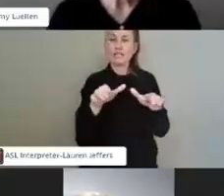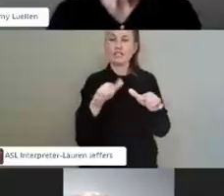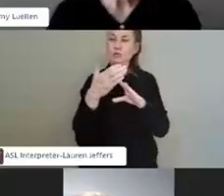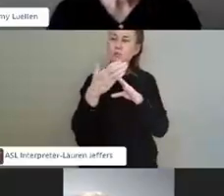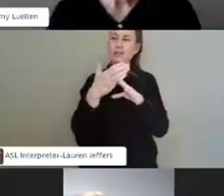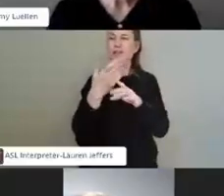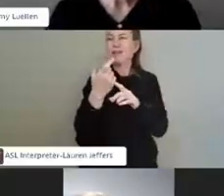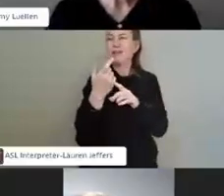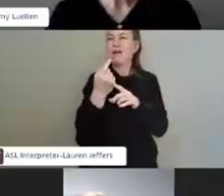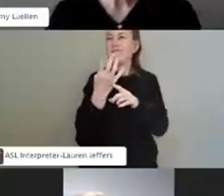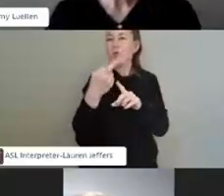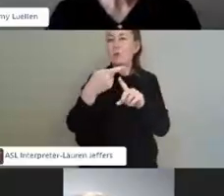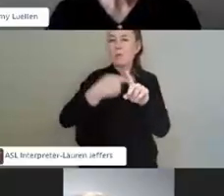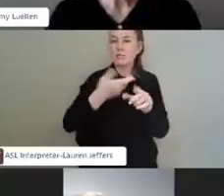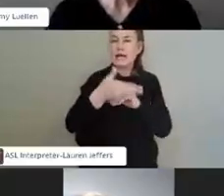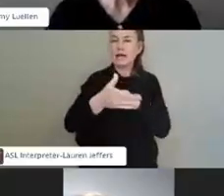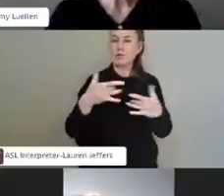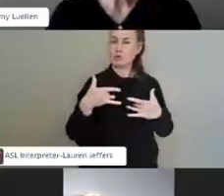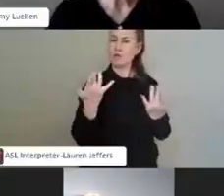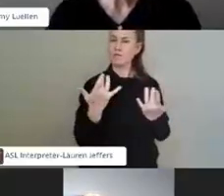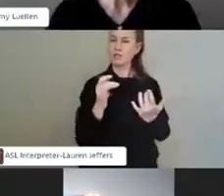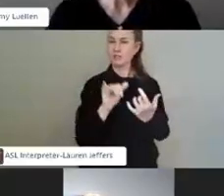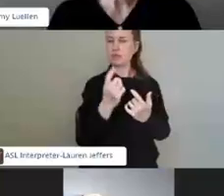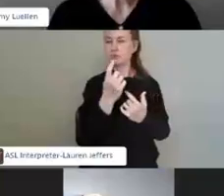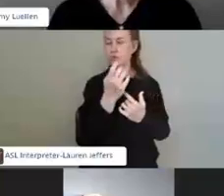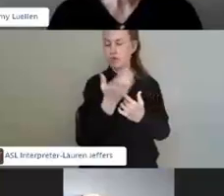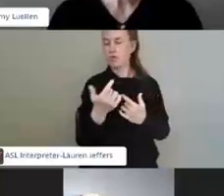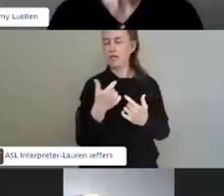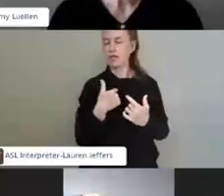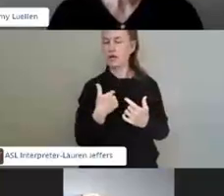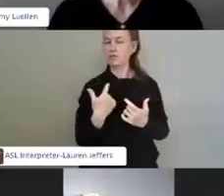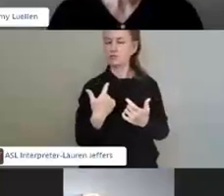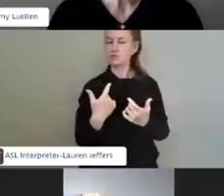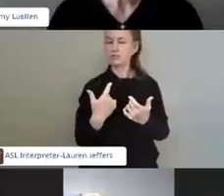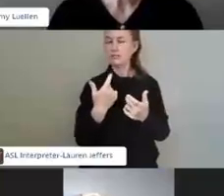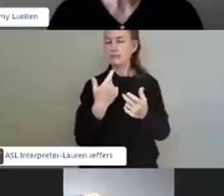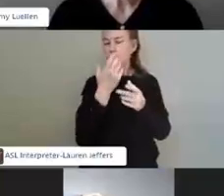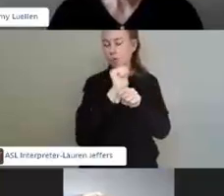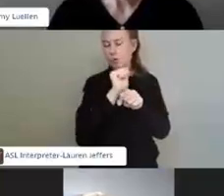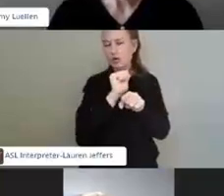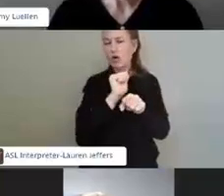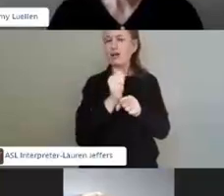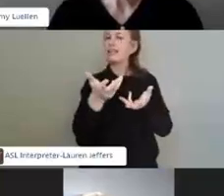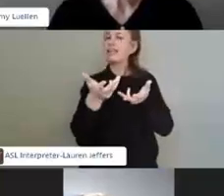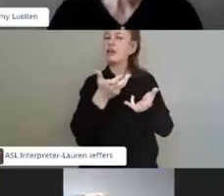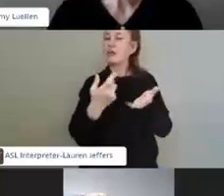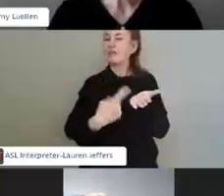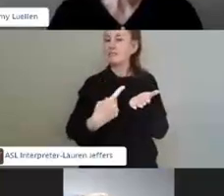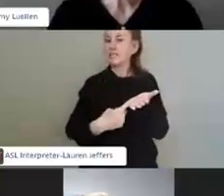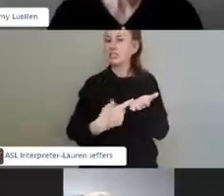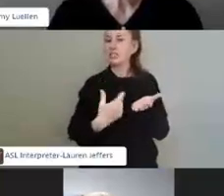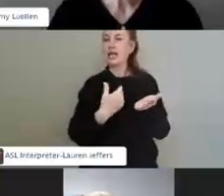they can say that this is one of the things that I've worked on. And then there will also be interactive discussions. People have the chance to engage in